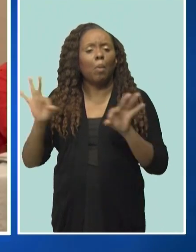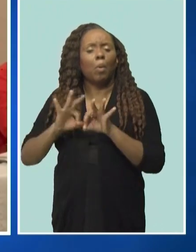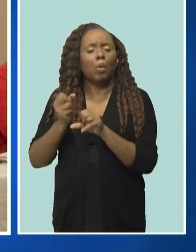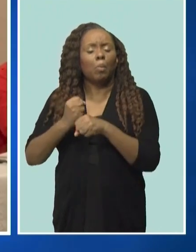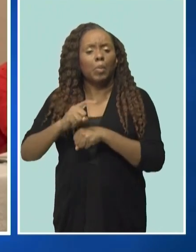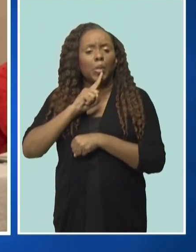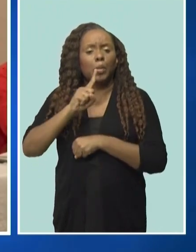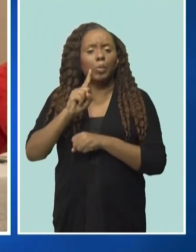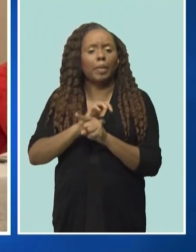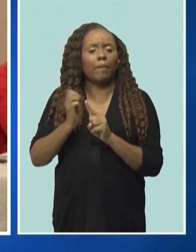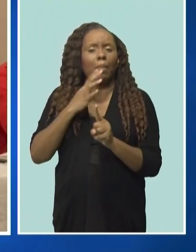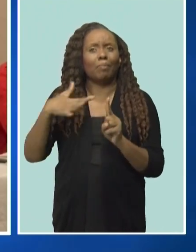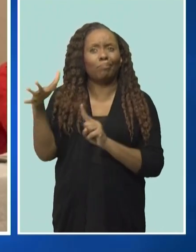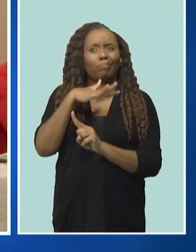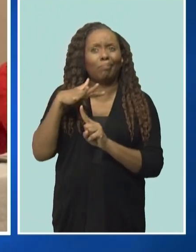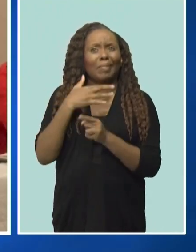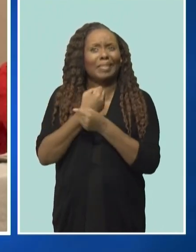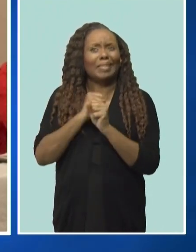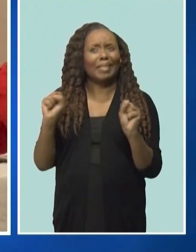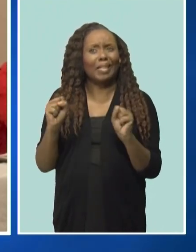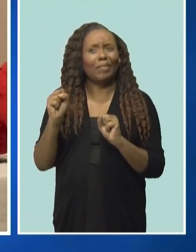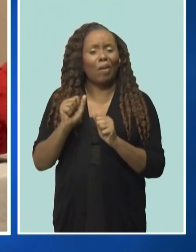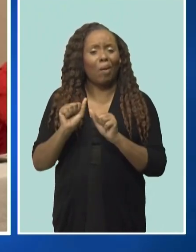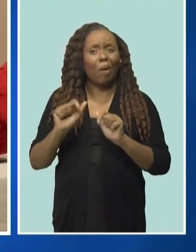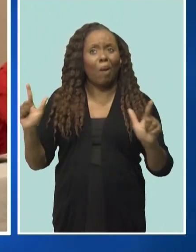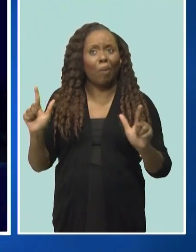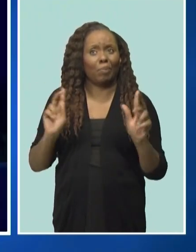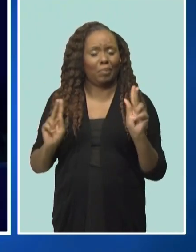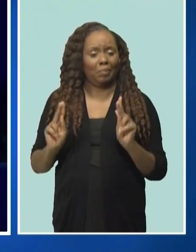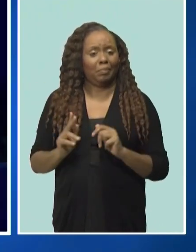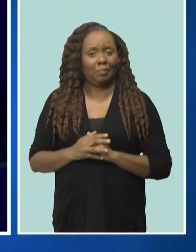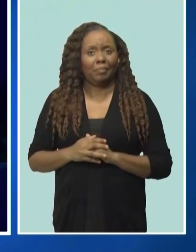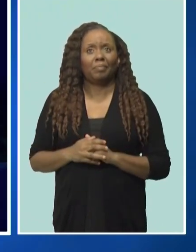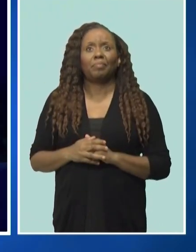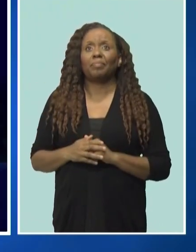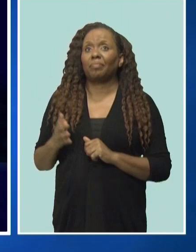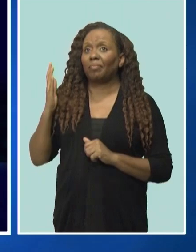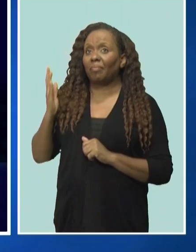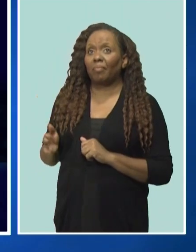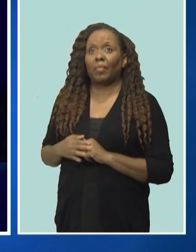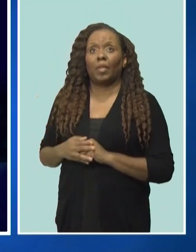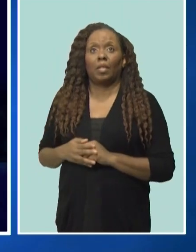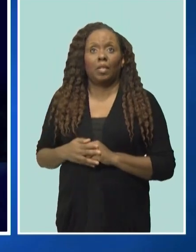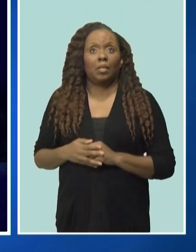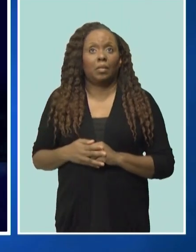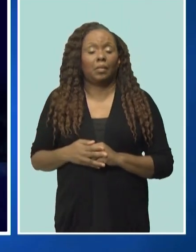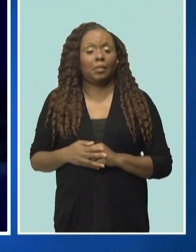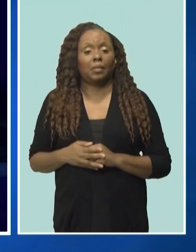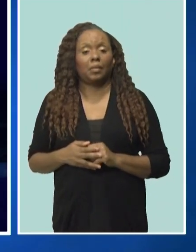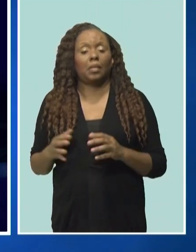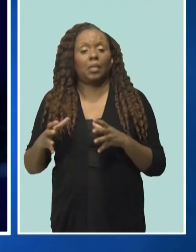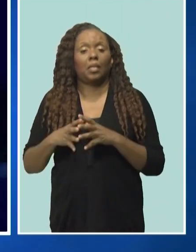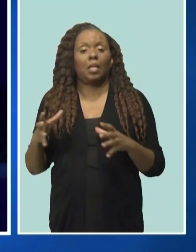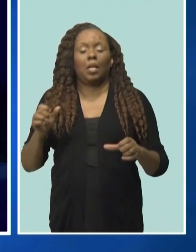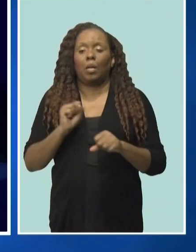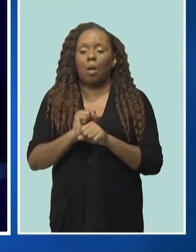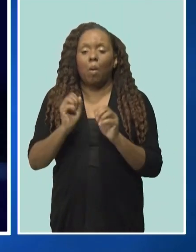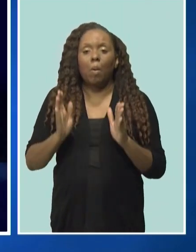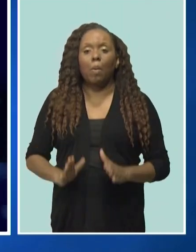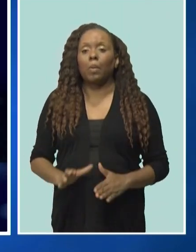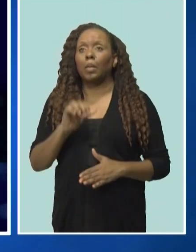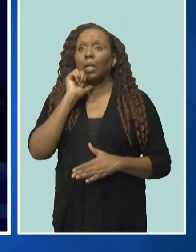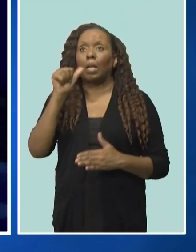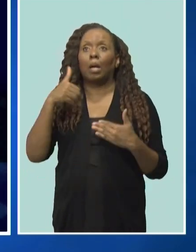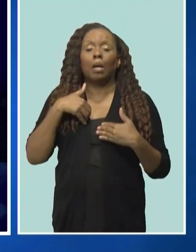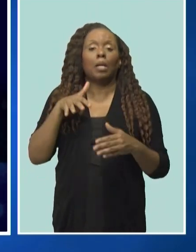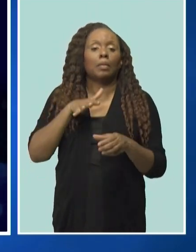environment for all workers. We found that many workers lack proper training,